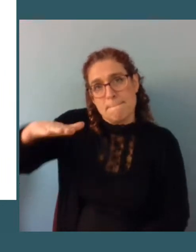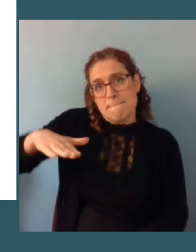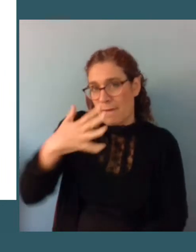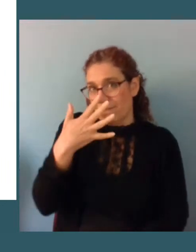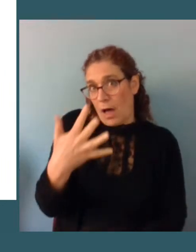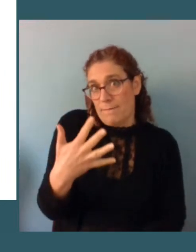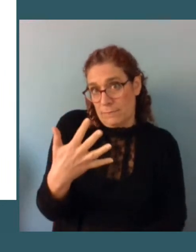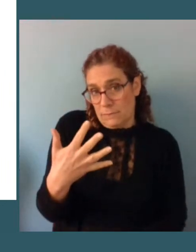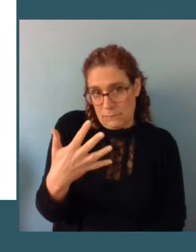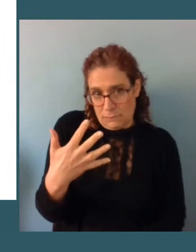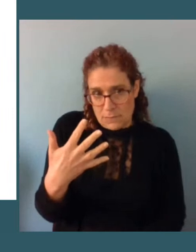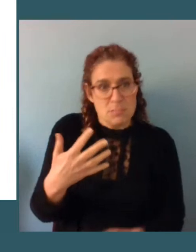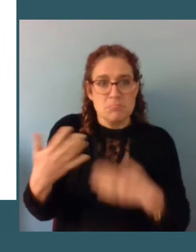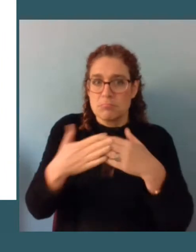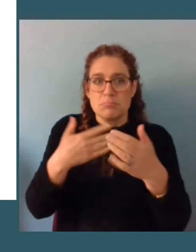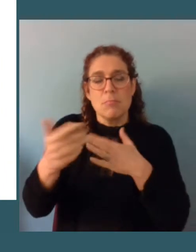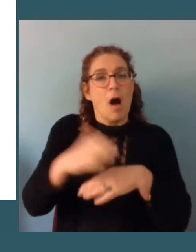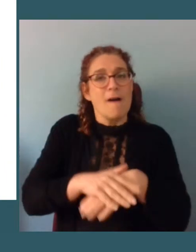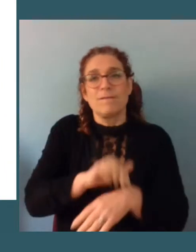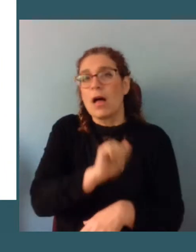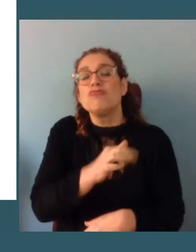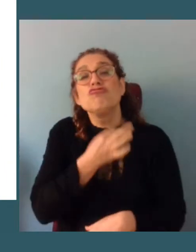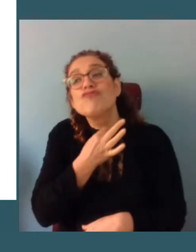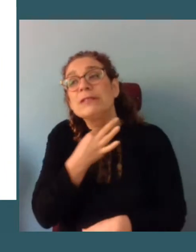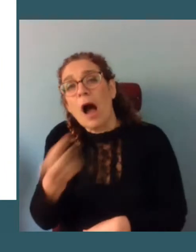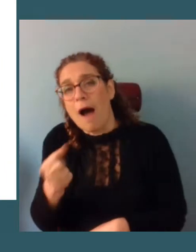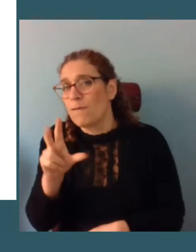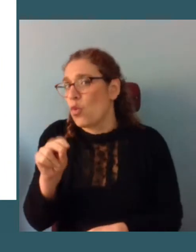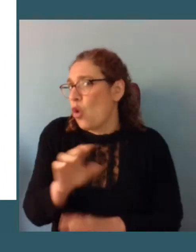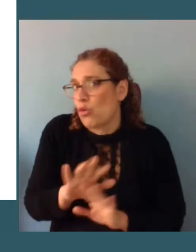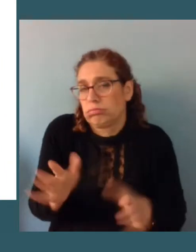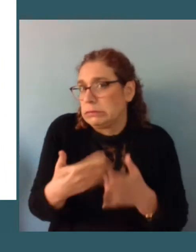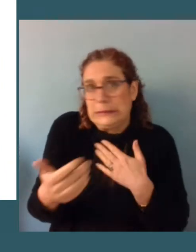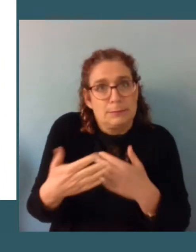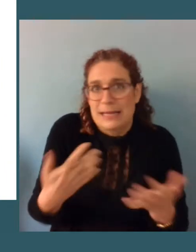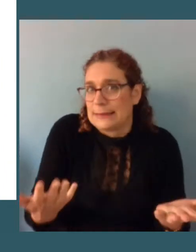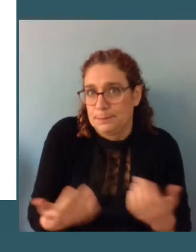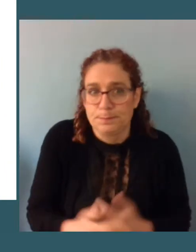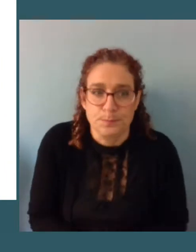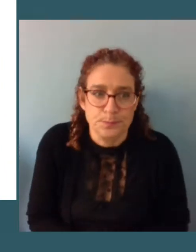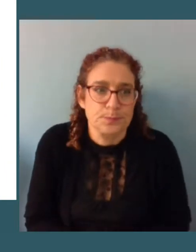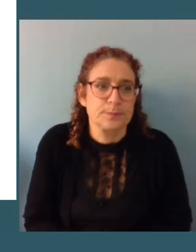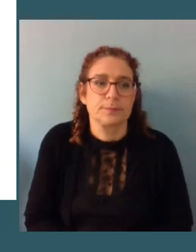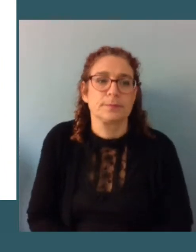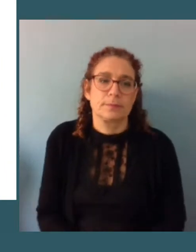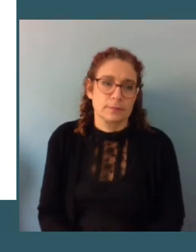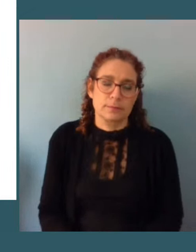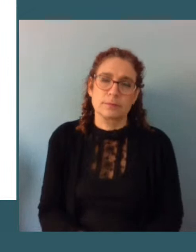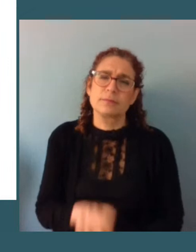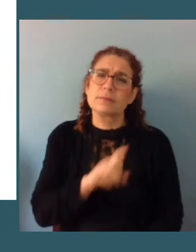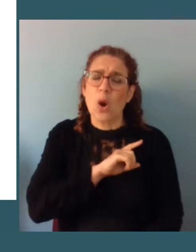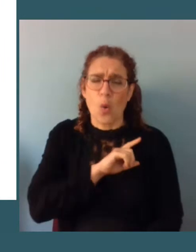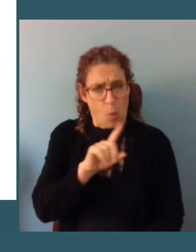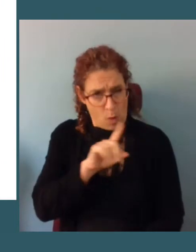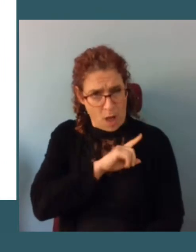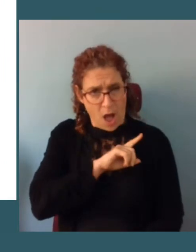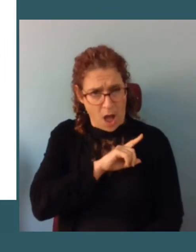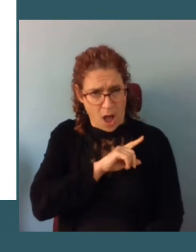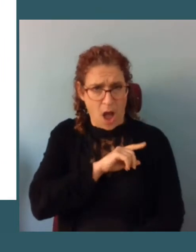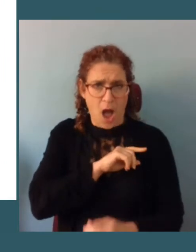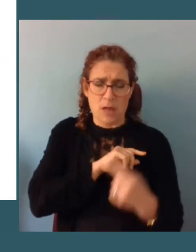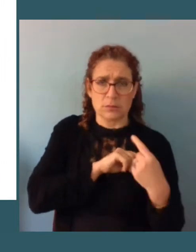of allergy. So that's quite an important thing to note. And the reason why they did that, because there was